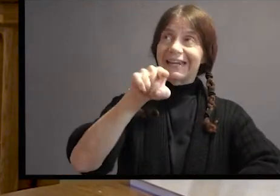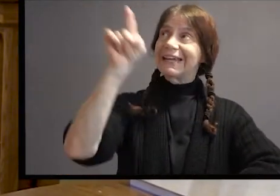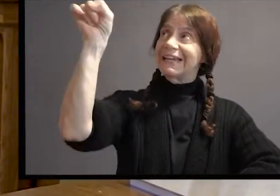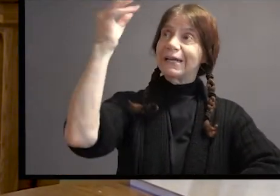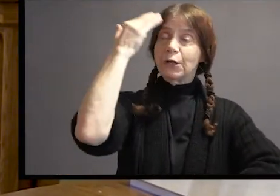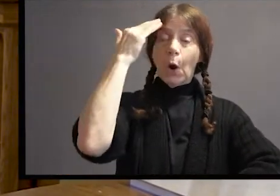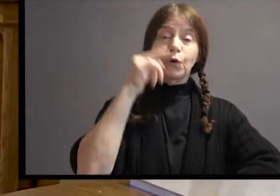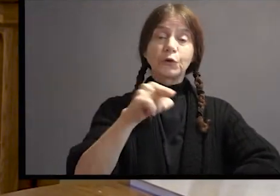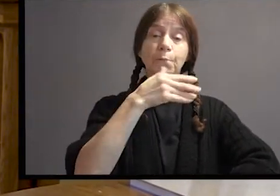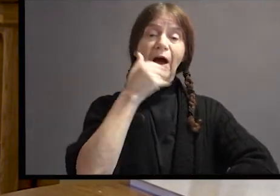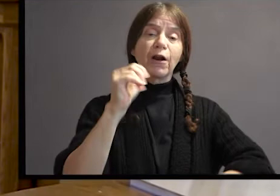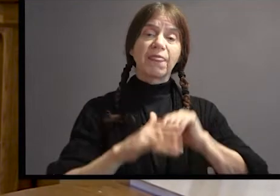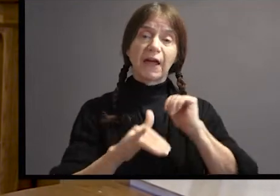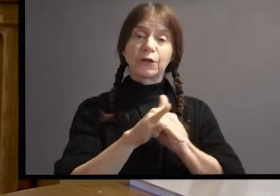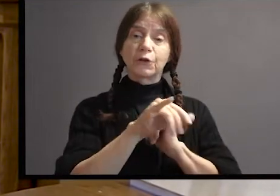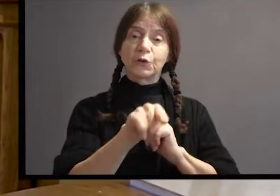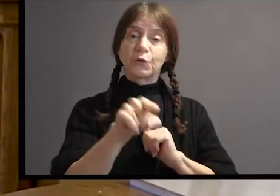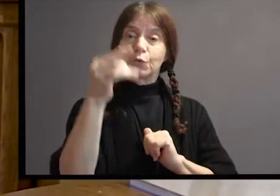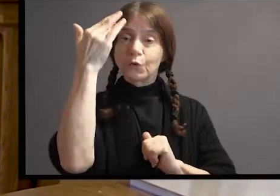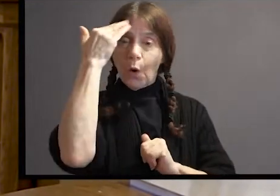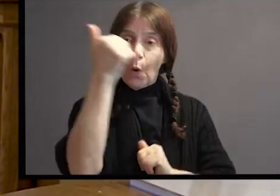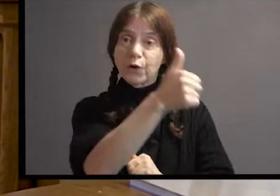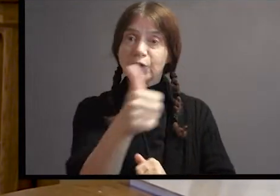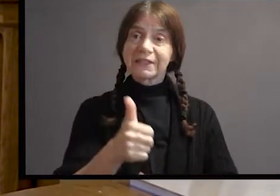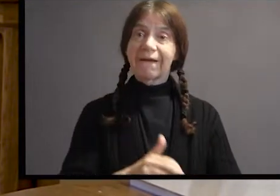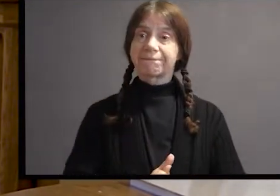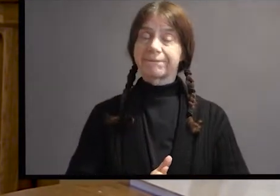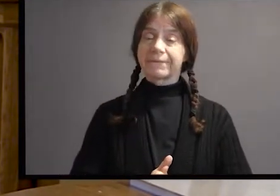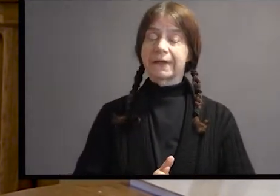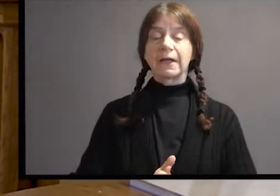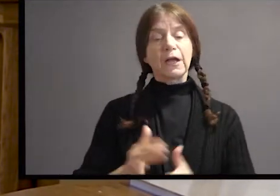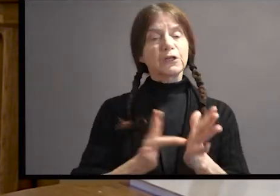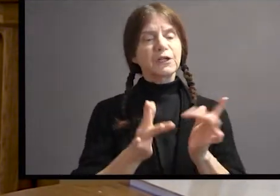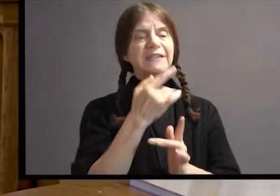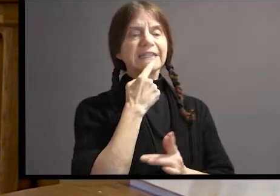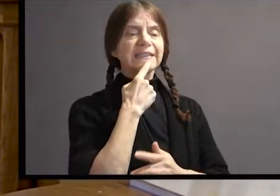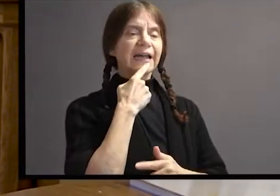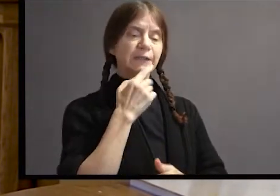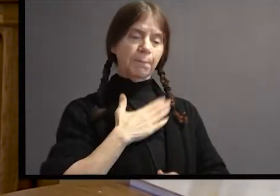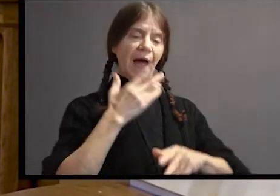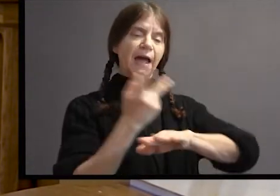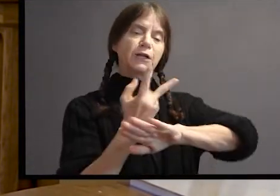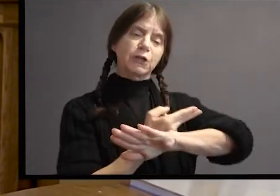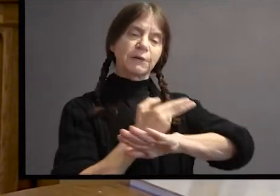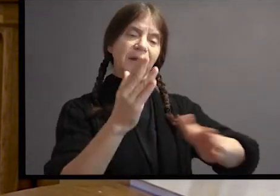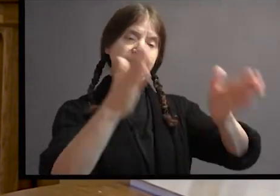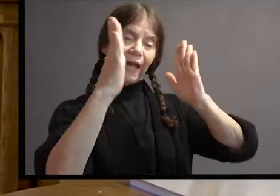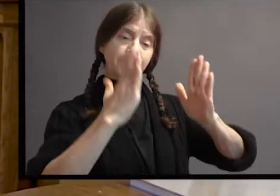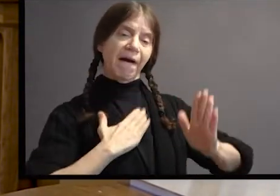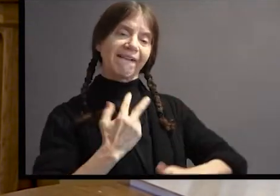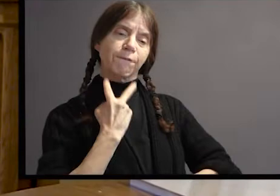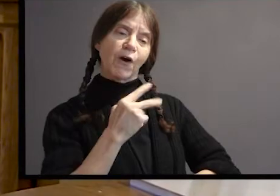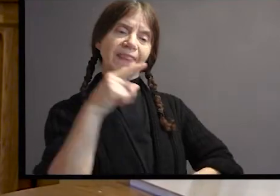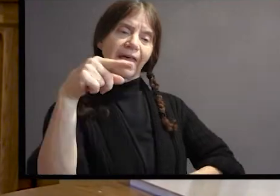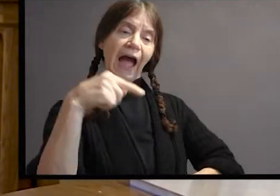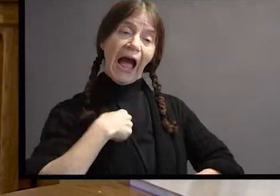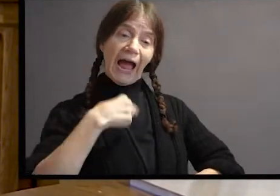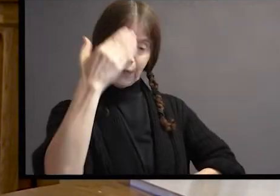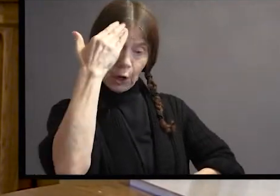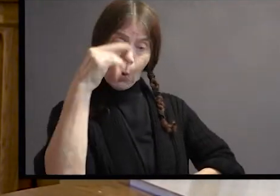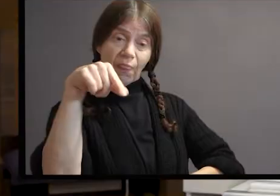When Jesus tells us, "My sheep listen to my voice, I know them and they follow